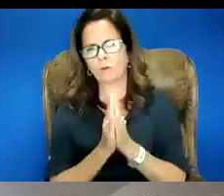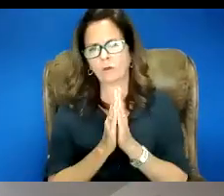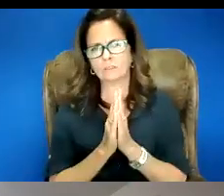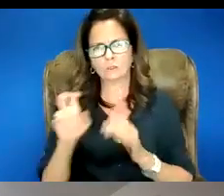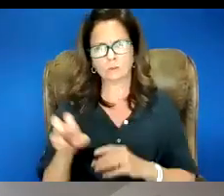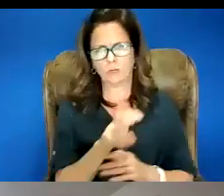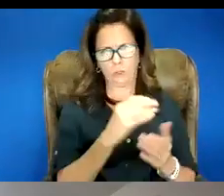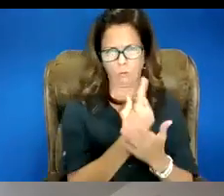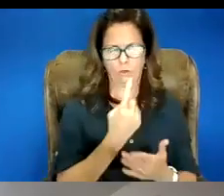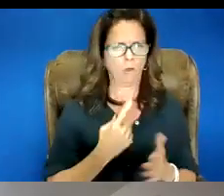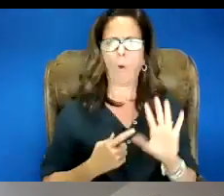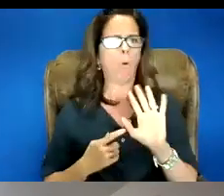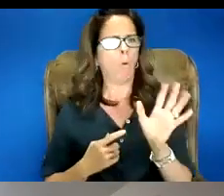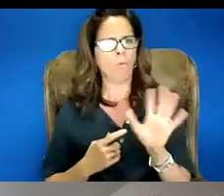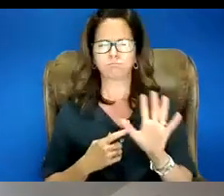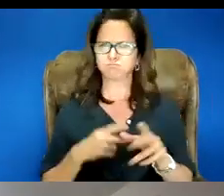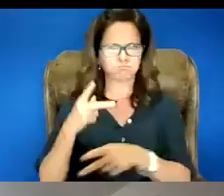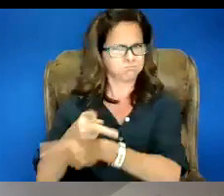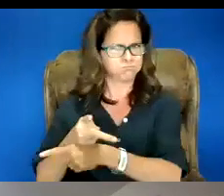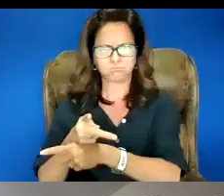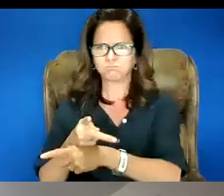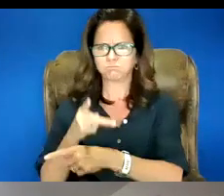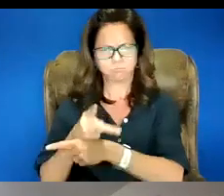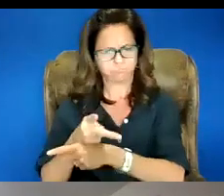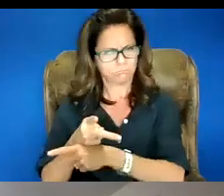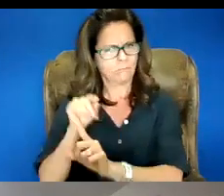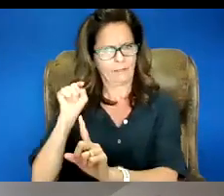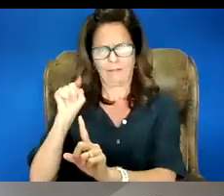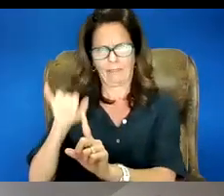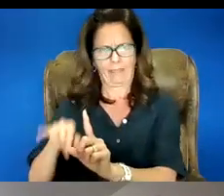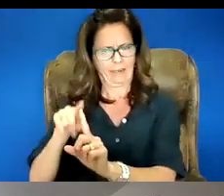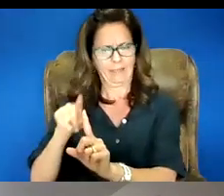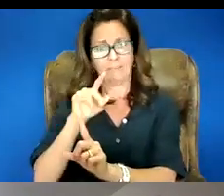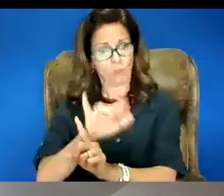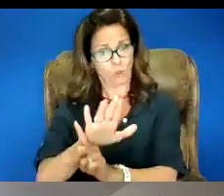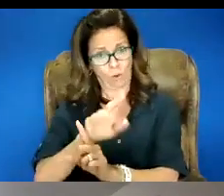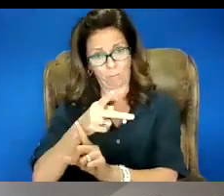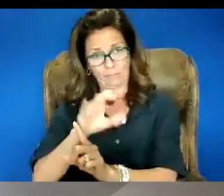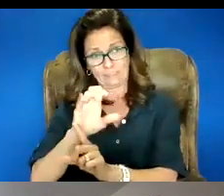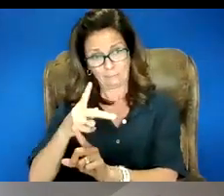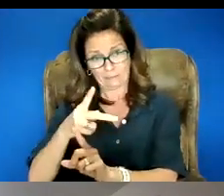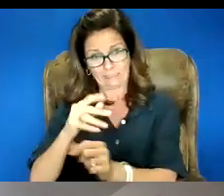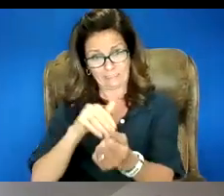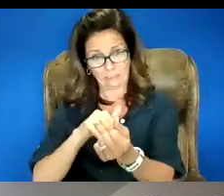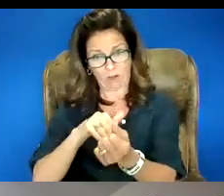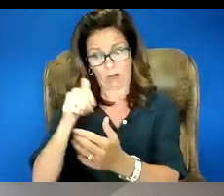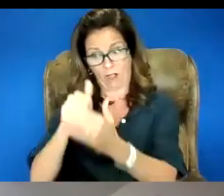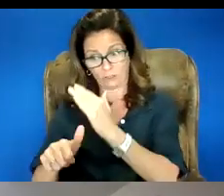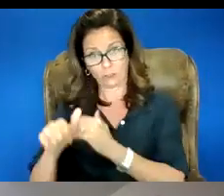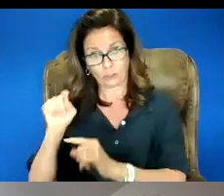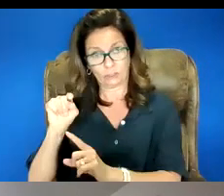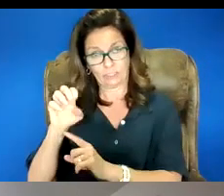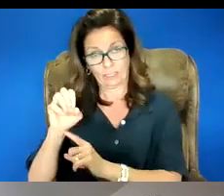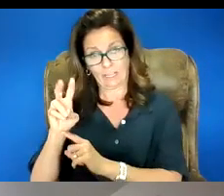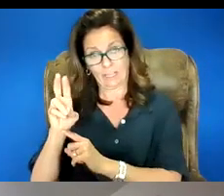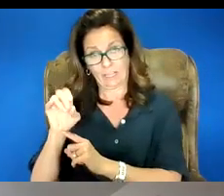No, you'll continue to work with the PCP you have now if they're with Everside. Absolutely. All Everside